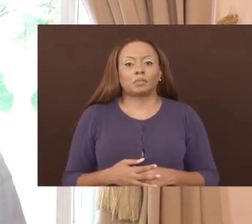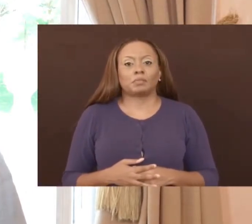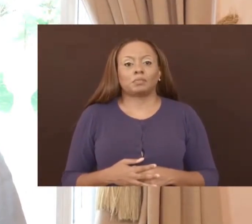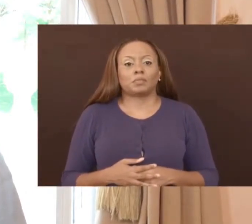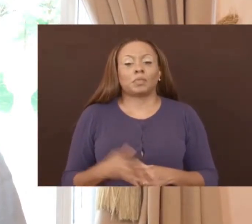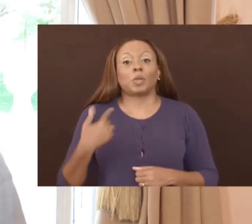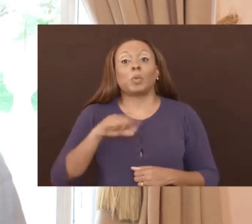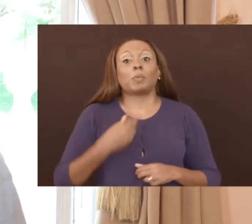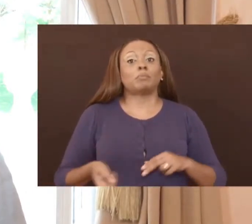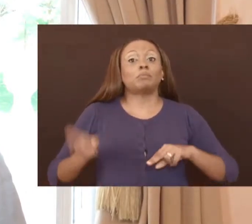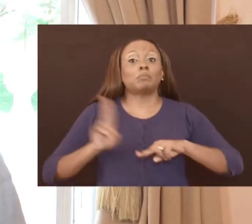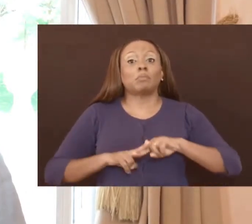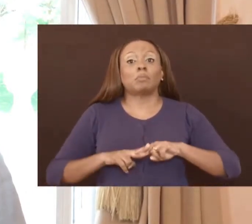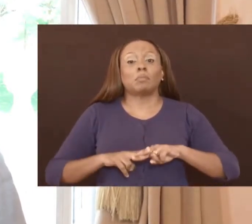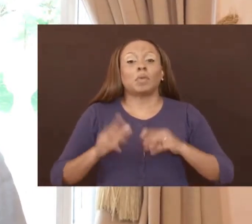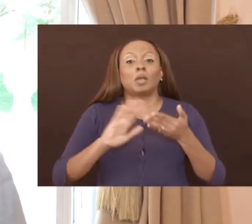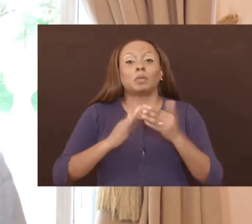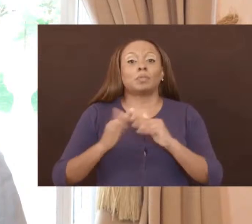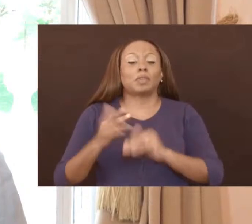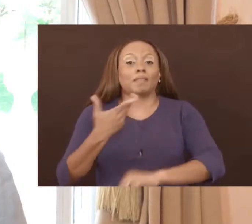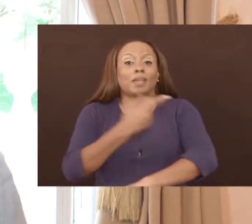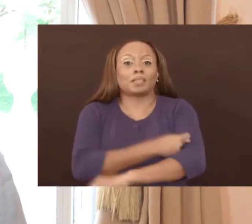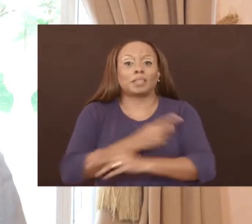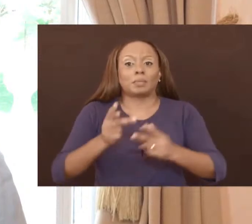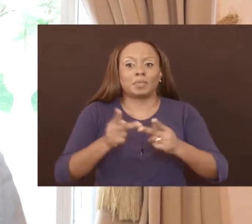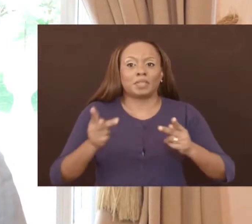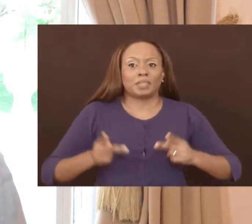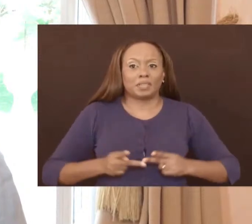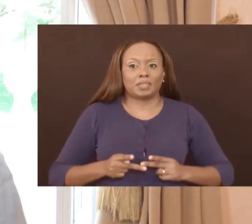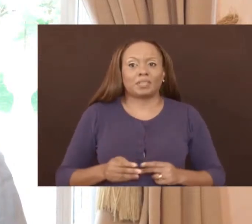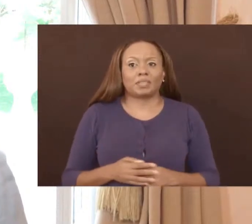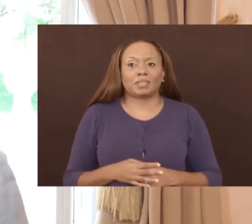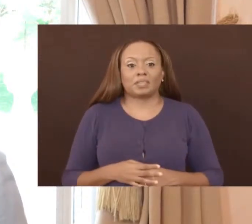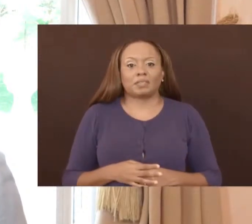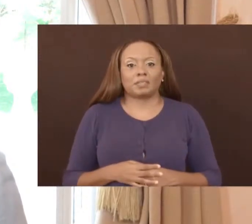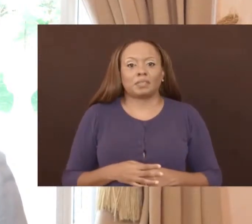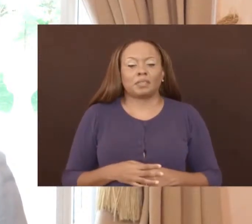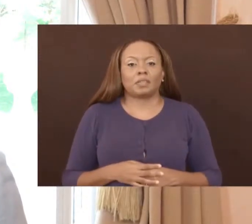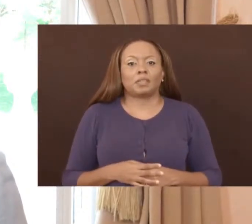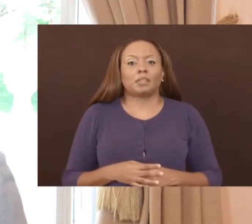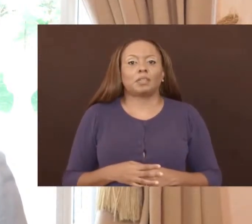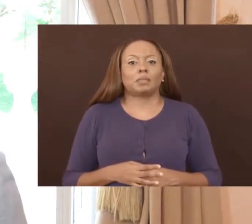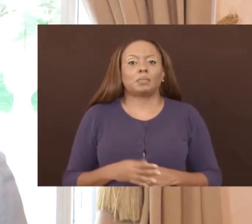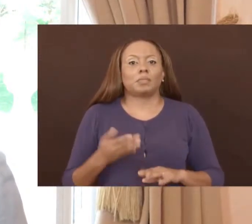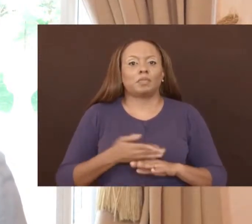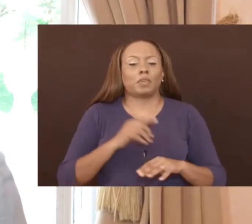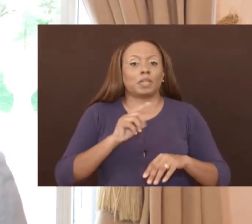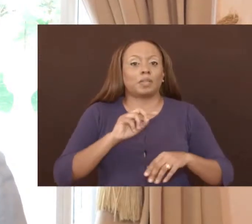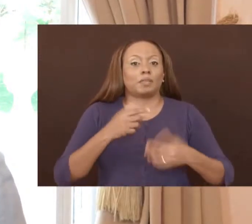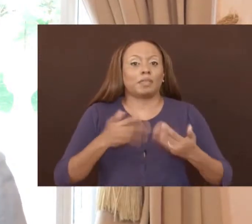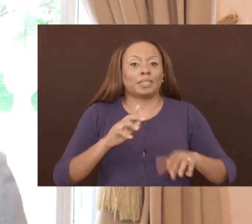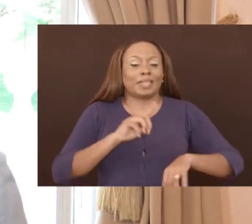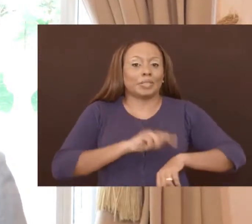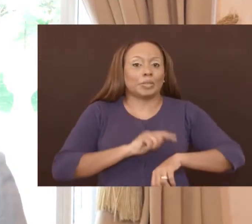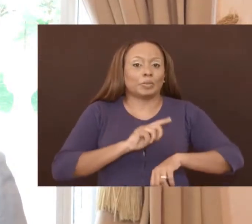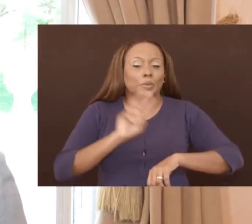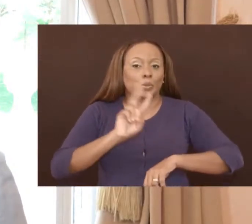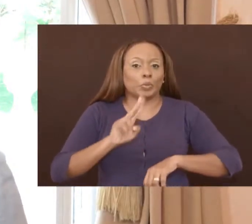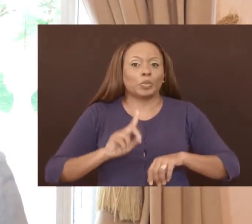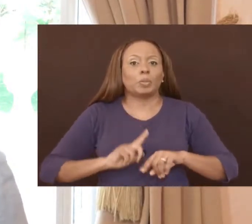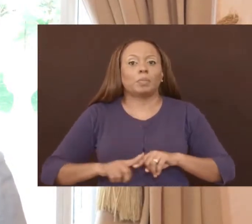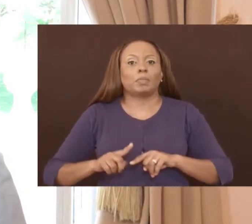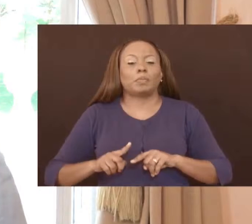community vaccination sites per day from 2 to 5 to 6 and to reduce the number of mainstream ones